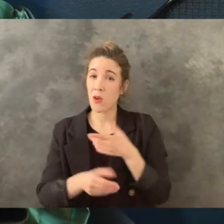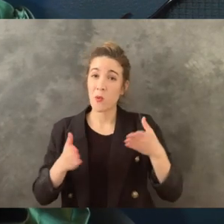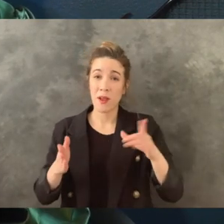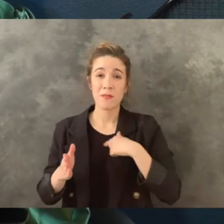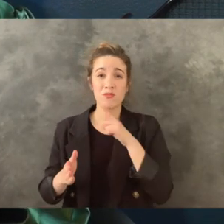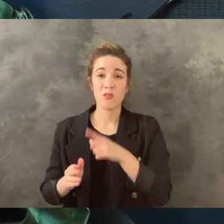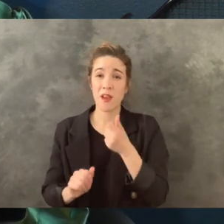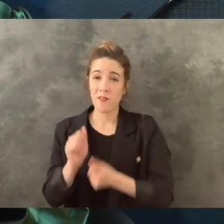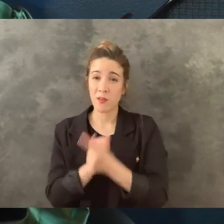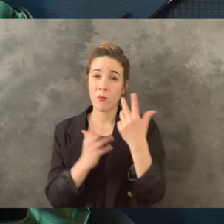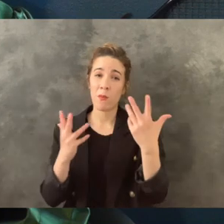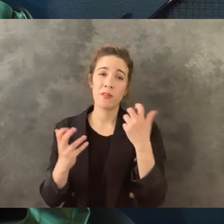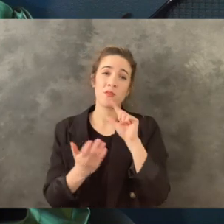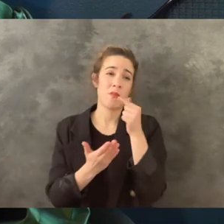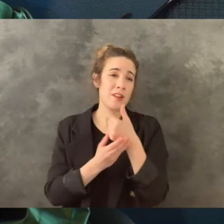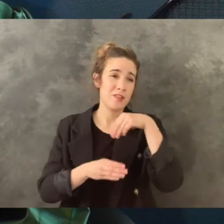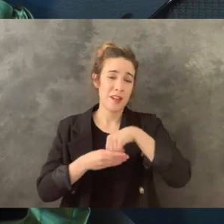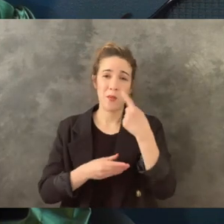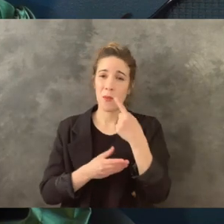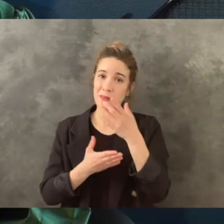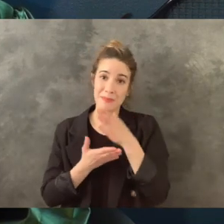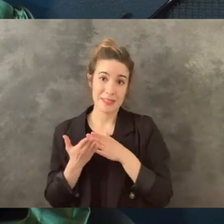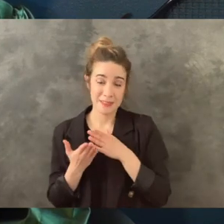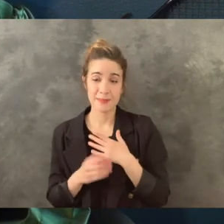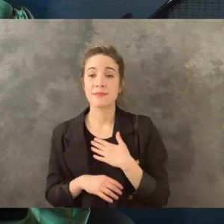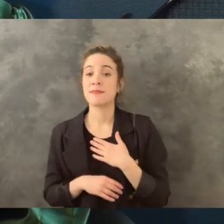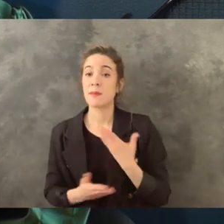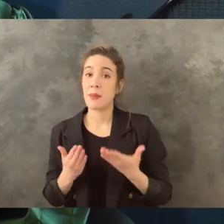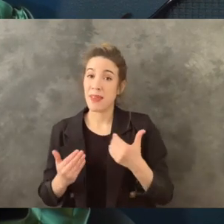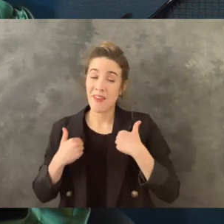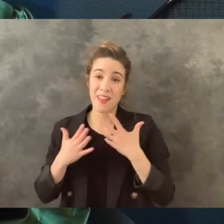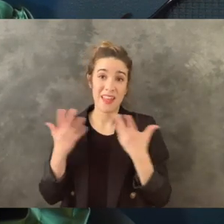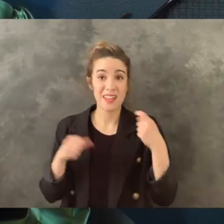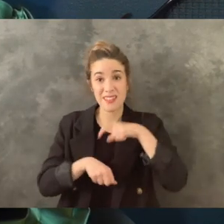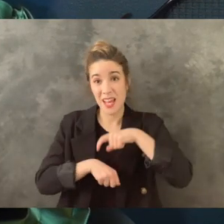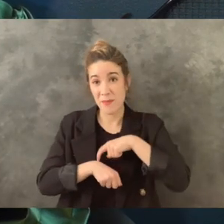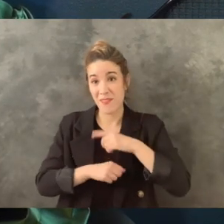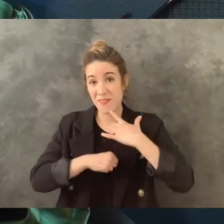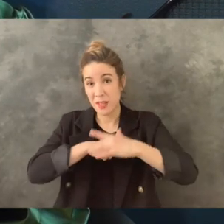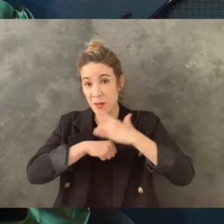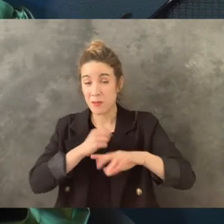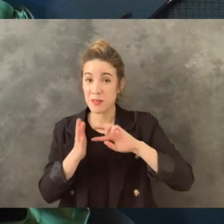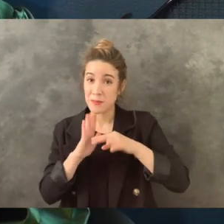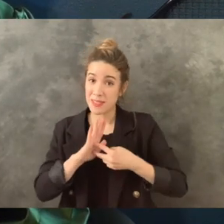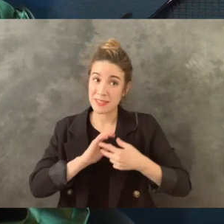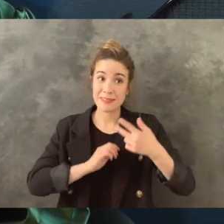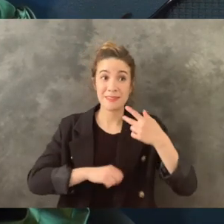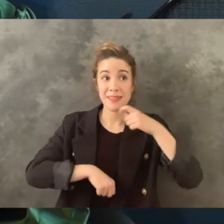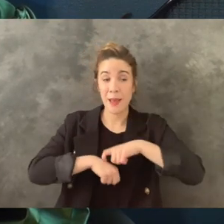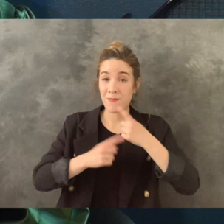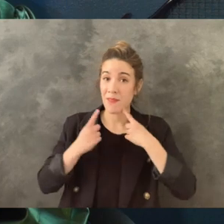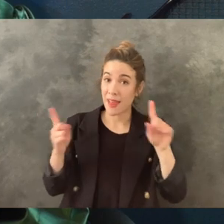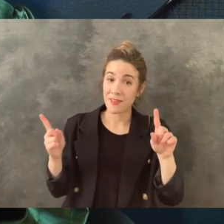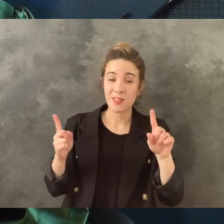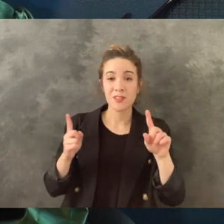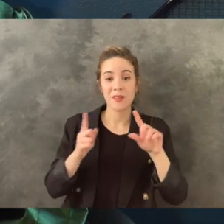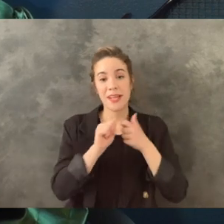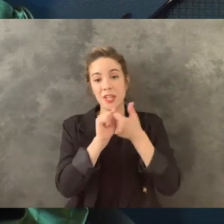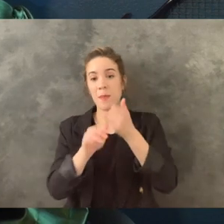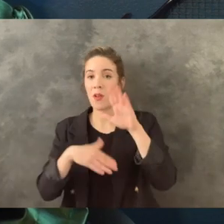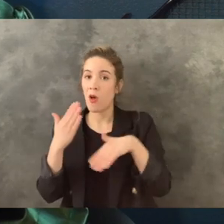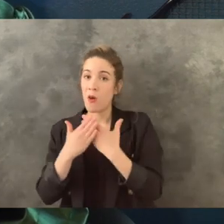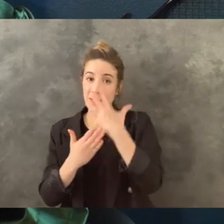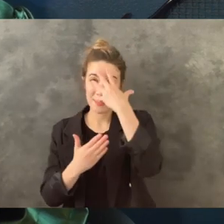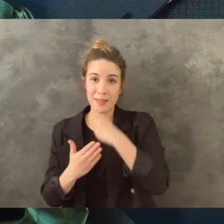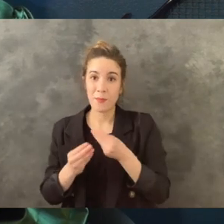I'm sure all of us want to graduate in one piece. We all have probably a lot of time on our hands, too, which means it's finally time to catch up on all the sleep we've